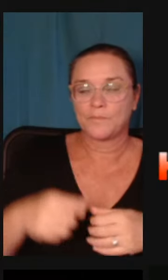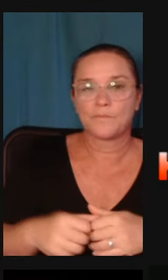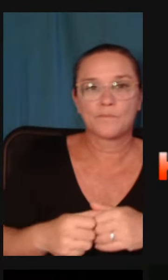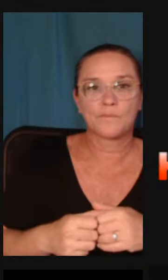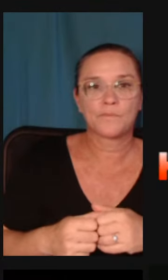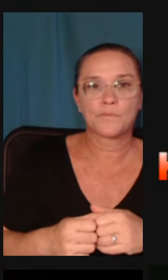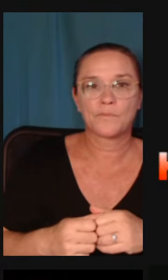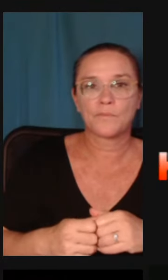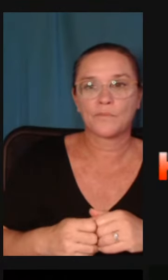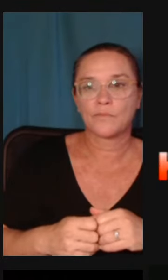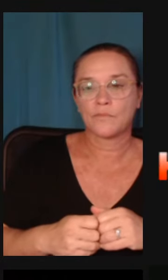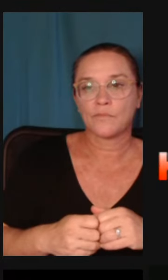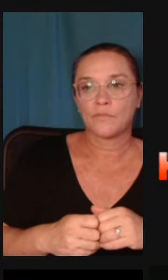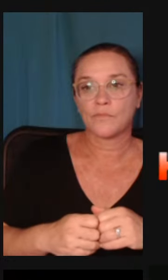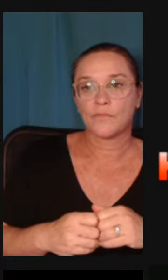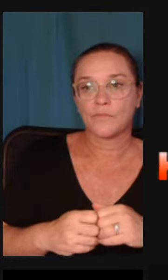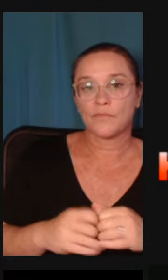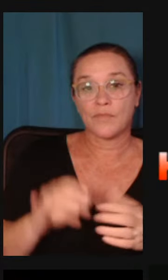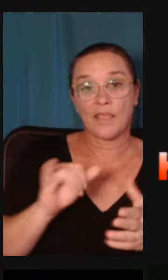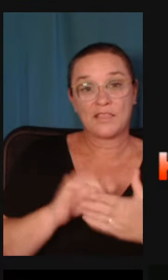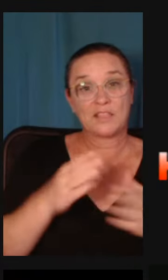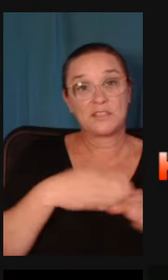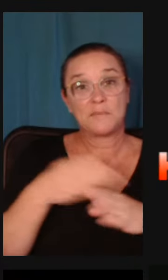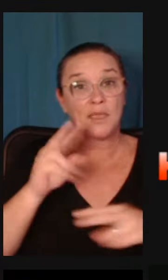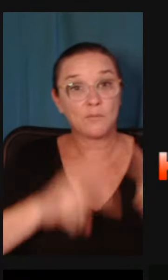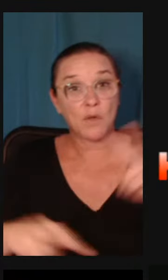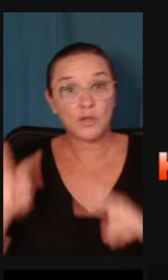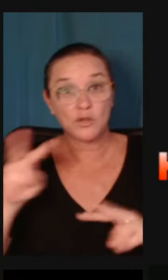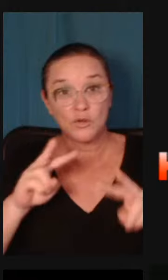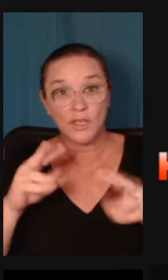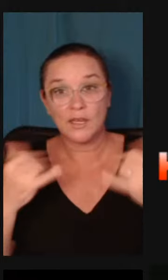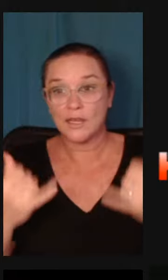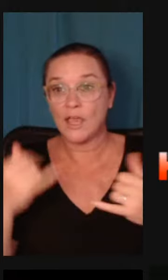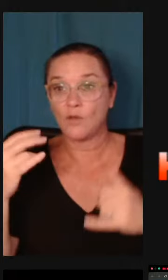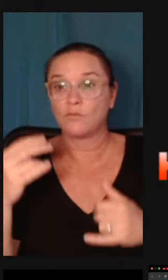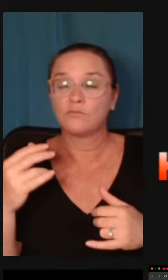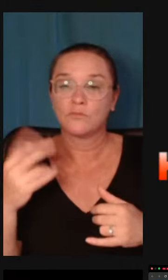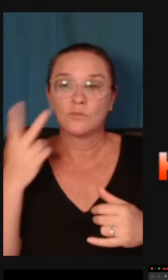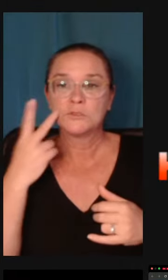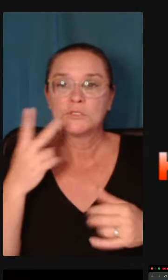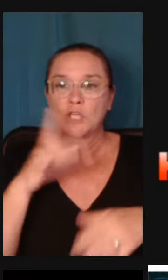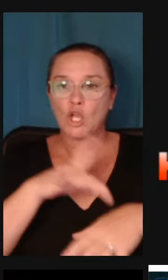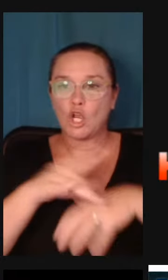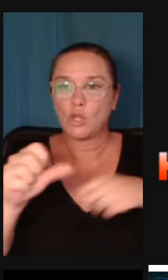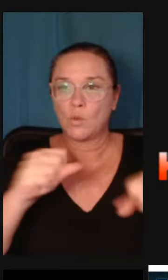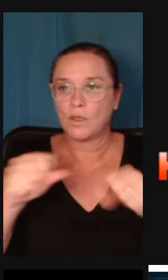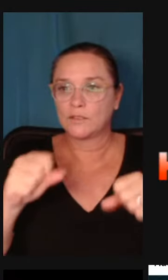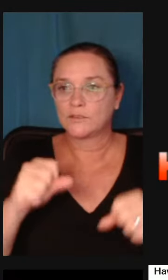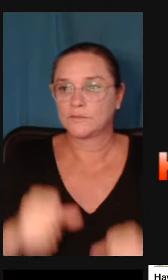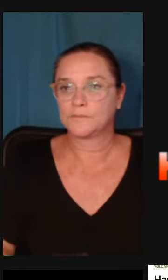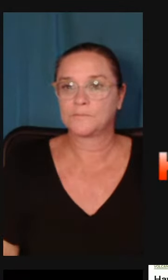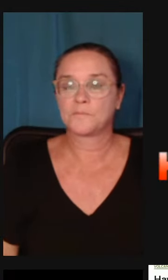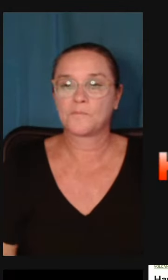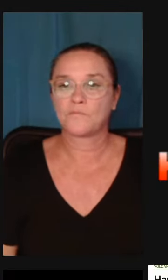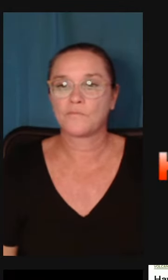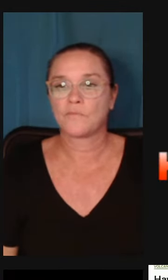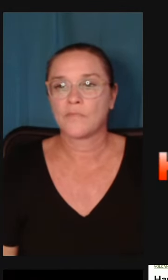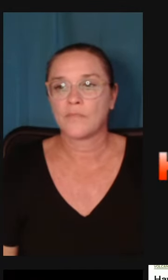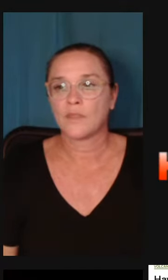So that's our main monitoring signals. We'll do our earthquakes next. Just to show you here, to